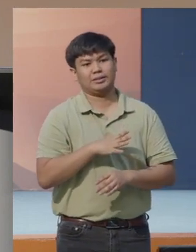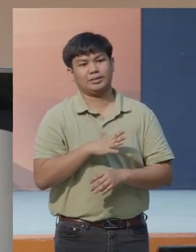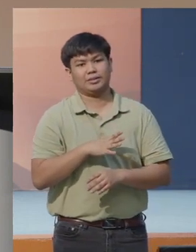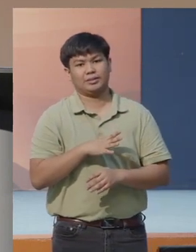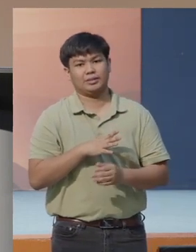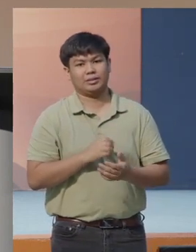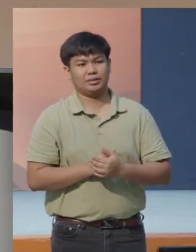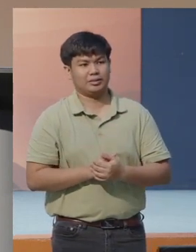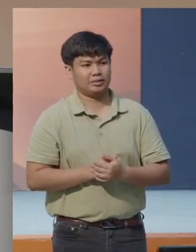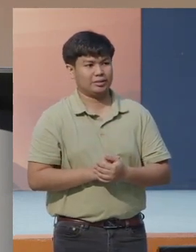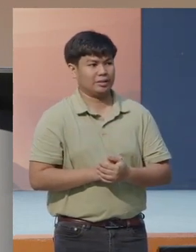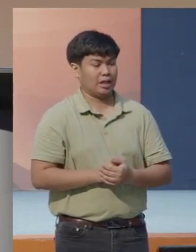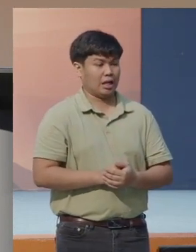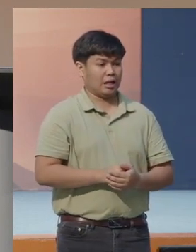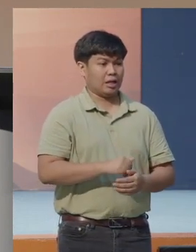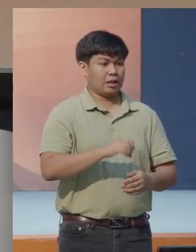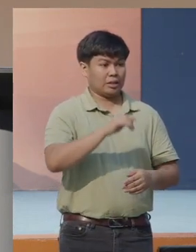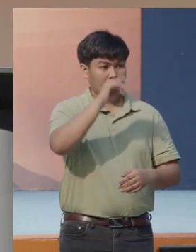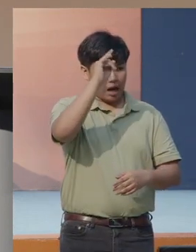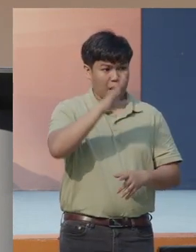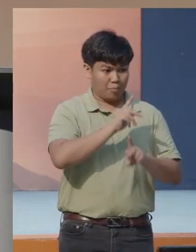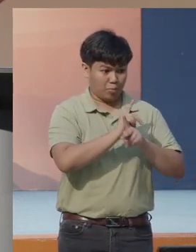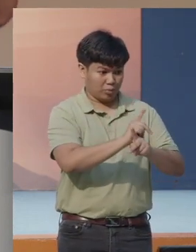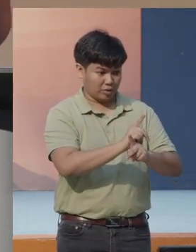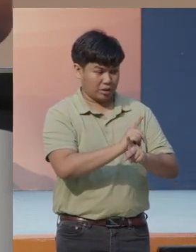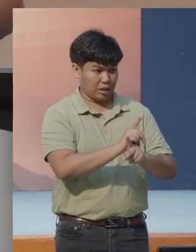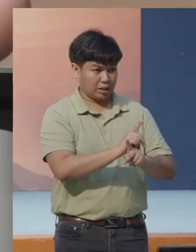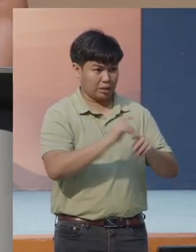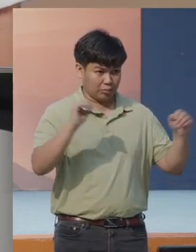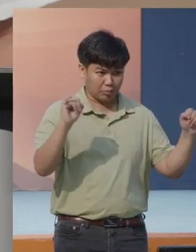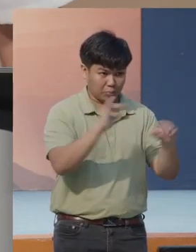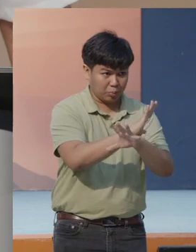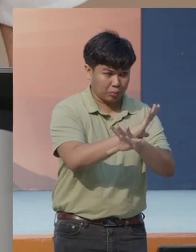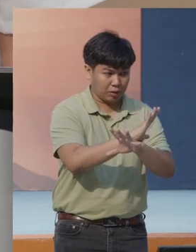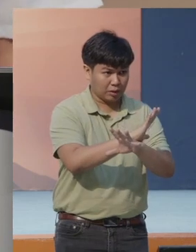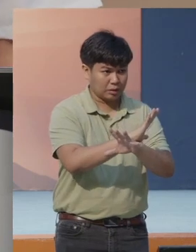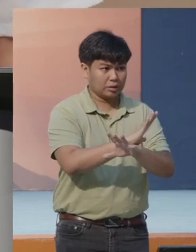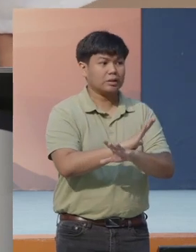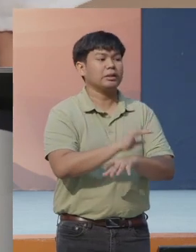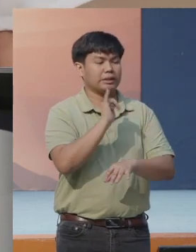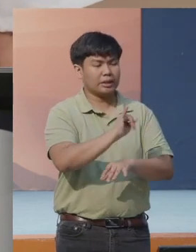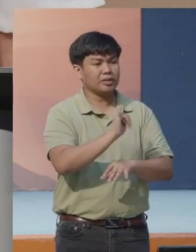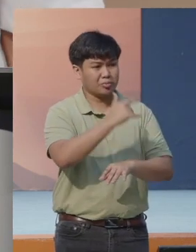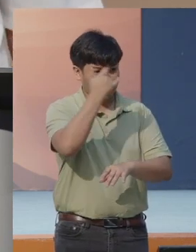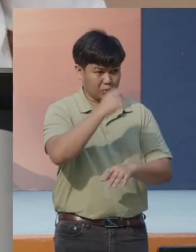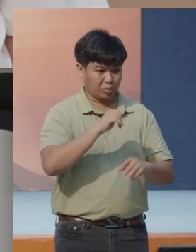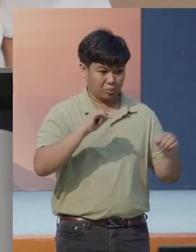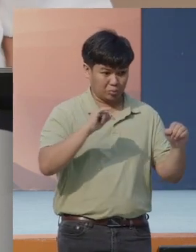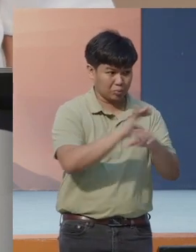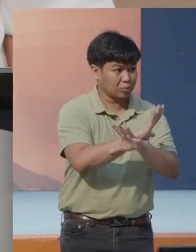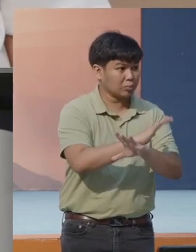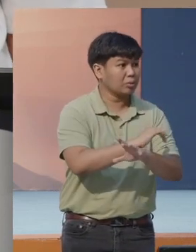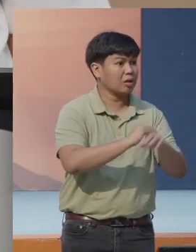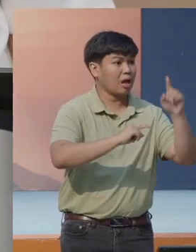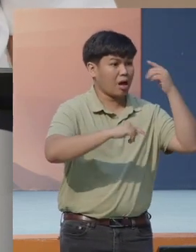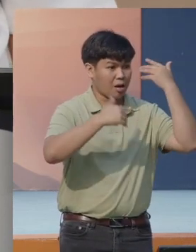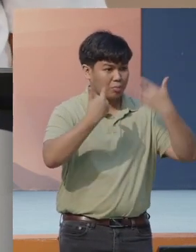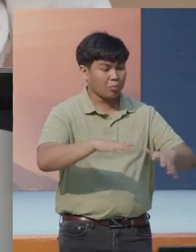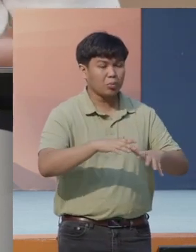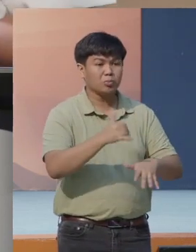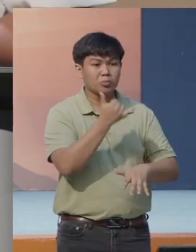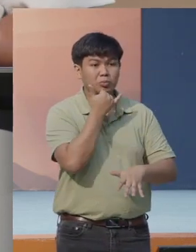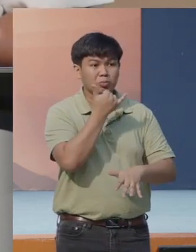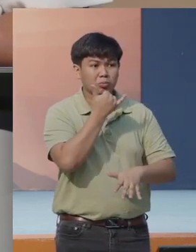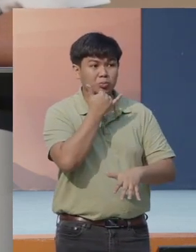sin of taking the life of another dahil maghihigante sila. No? Sabi nga